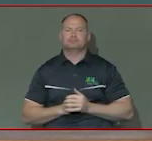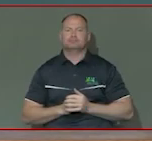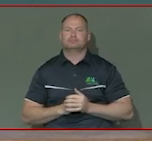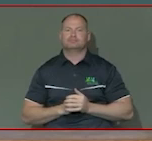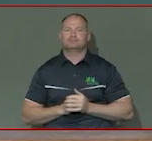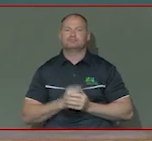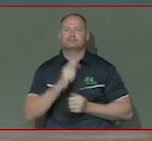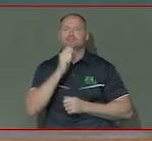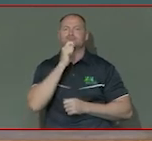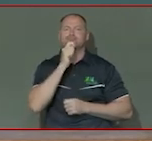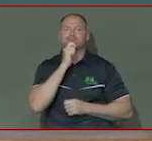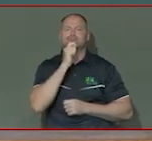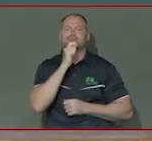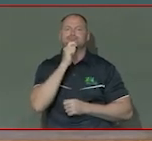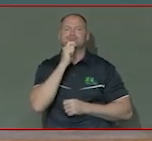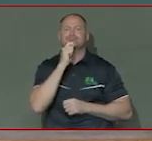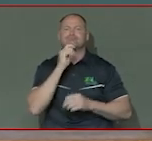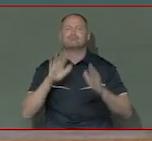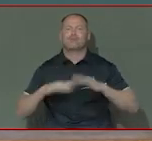Good morning, everyone.